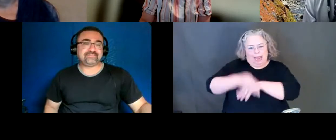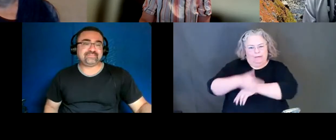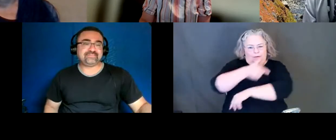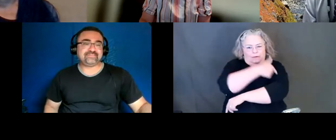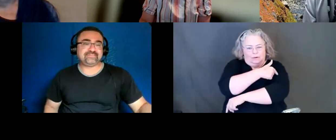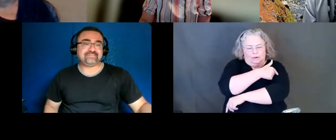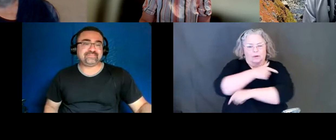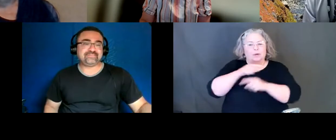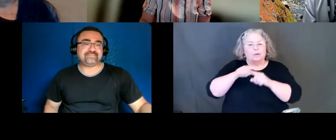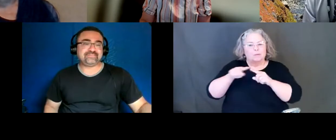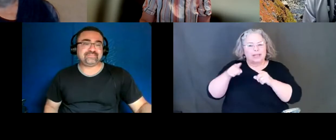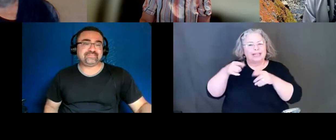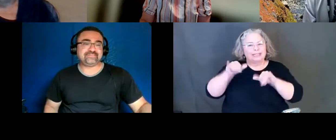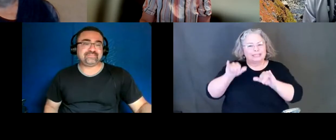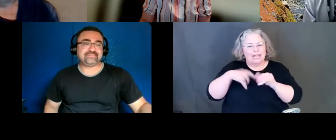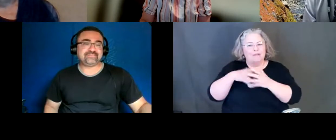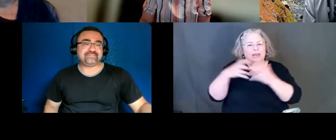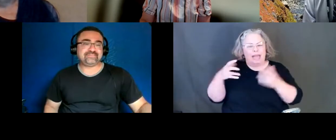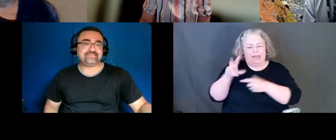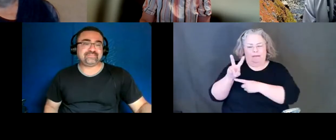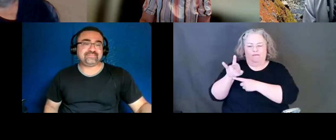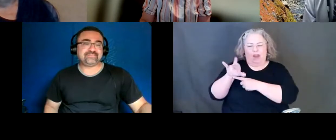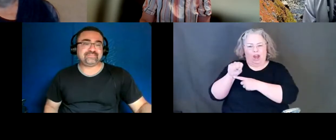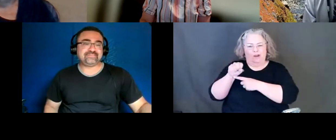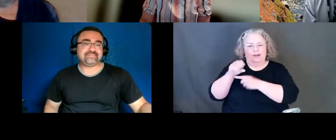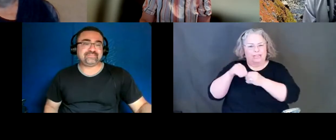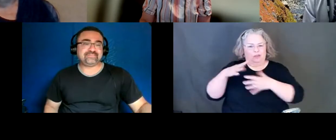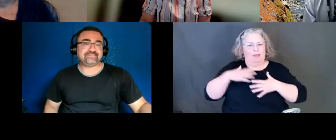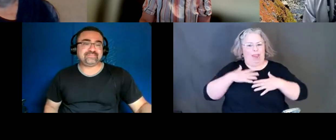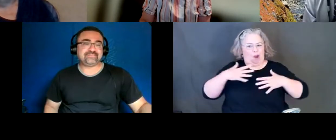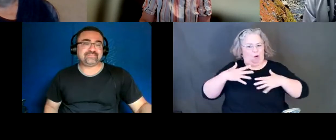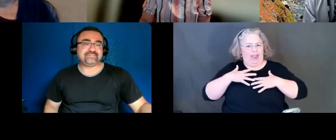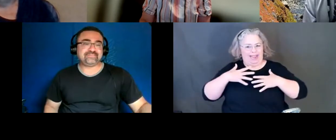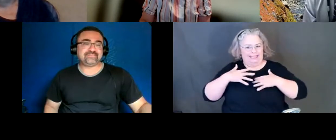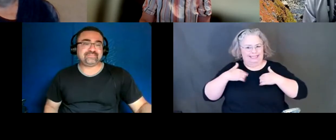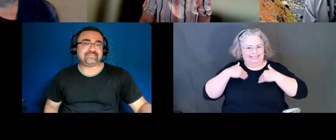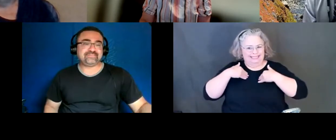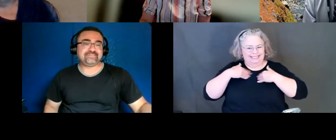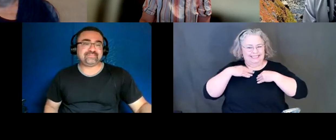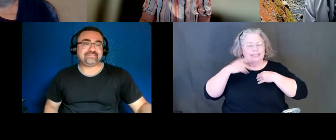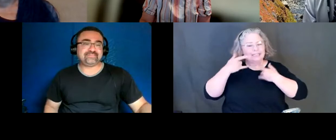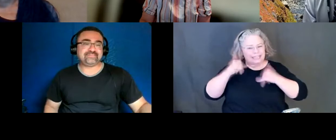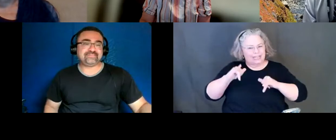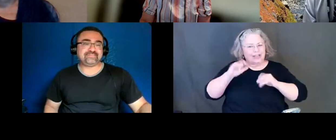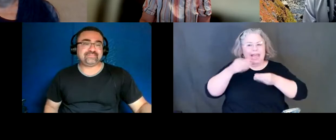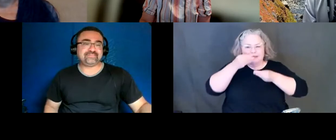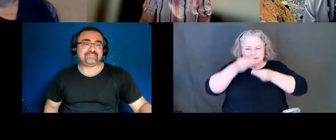upper airways, so they can transmit. I think that